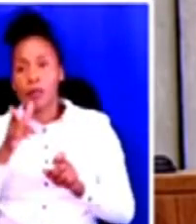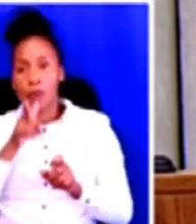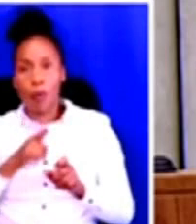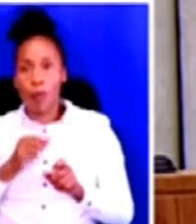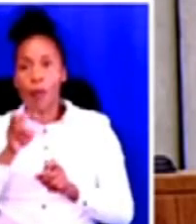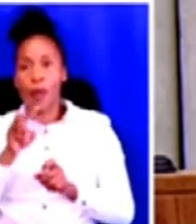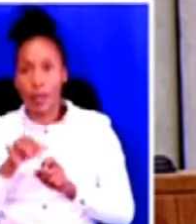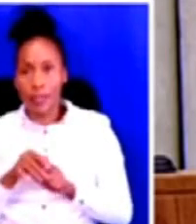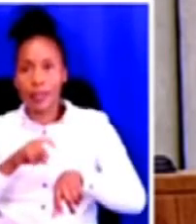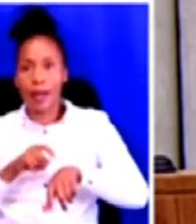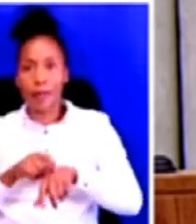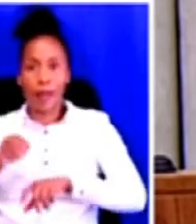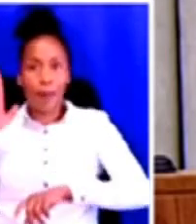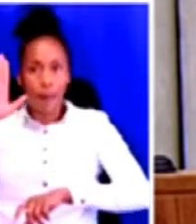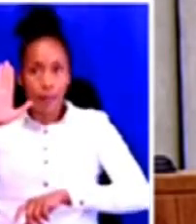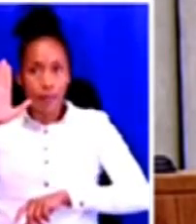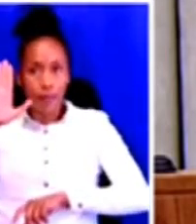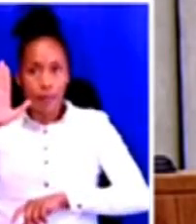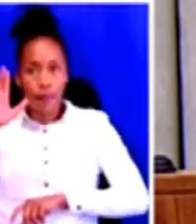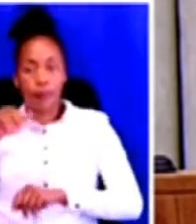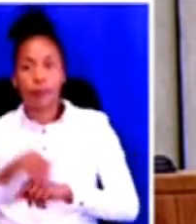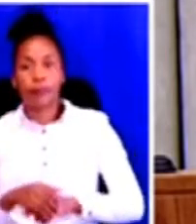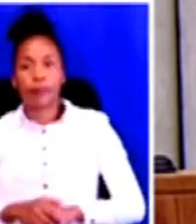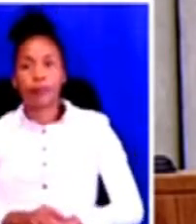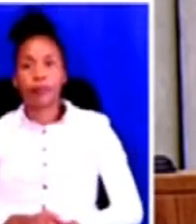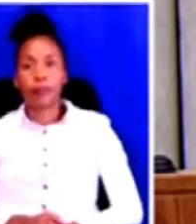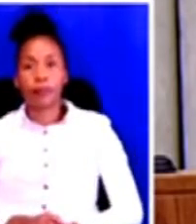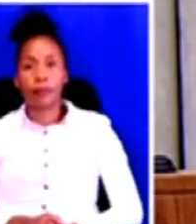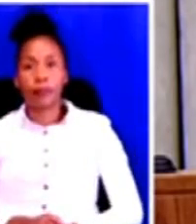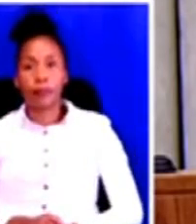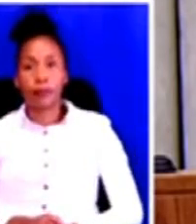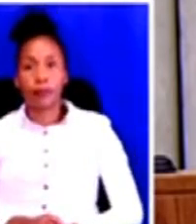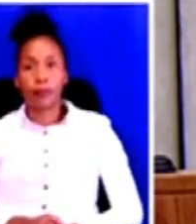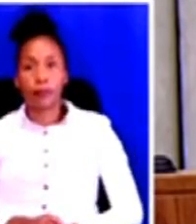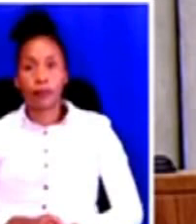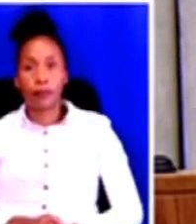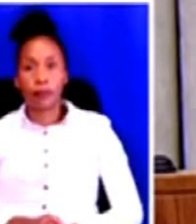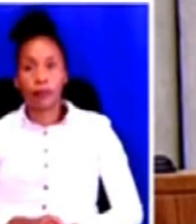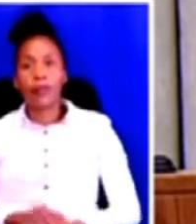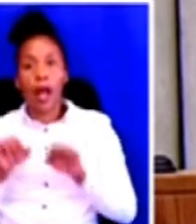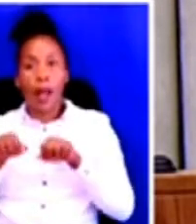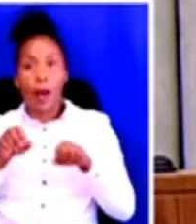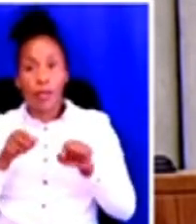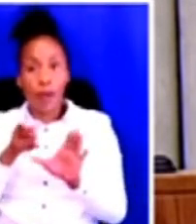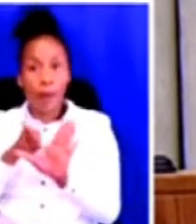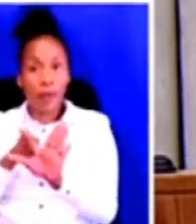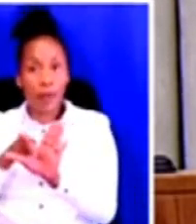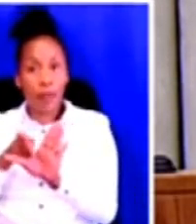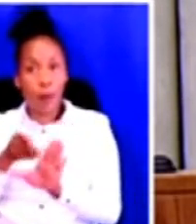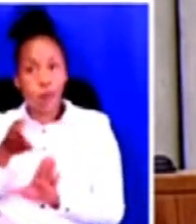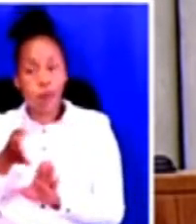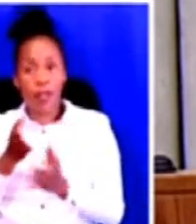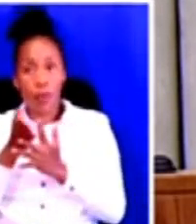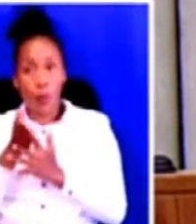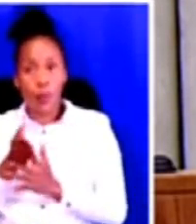when your hand have been raised. And there is allowance for participation in the discussion through the chat room,